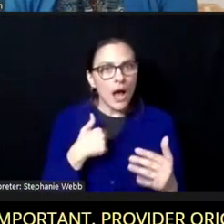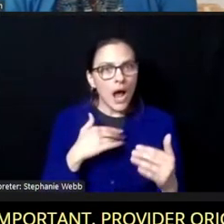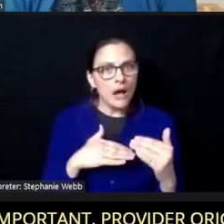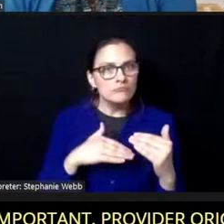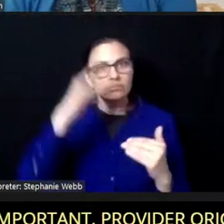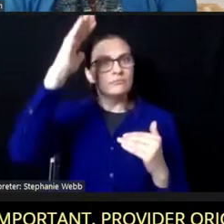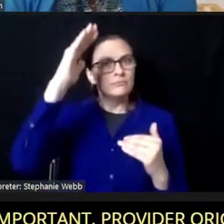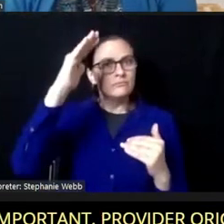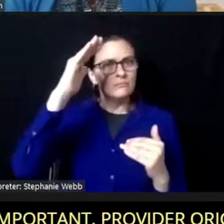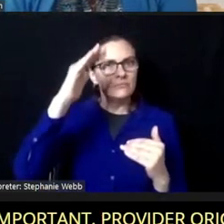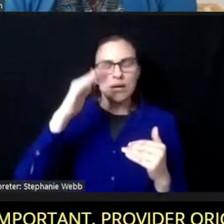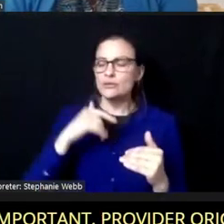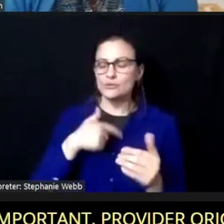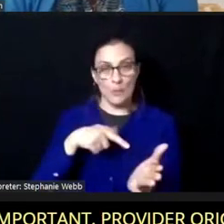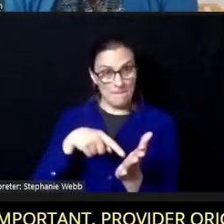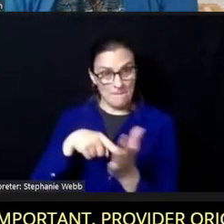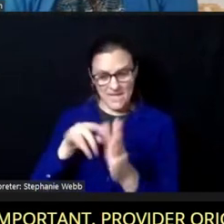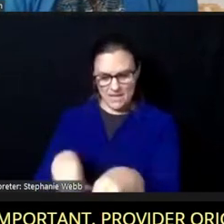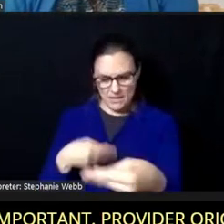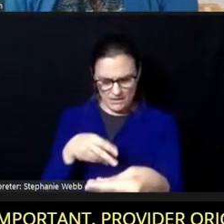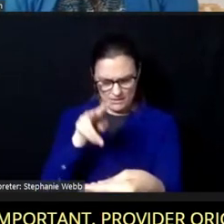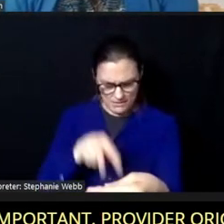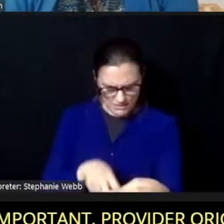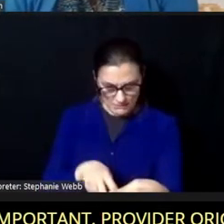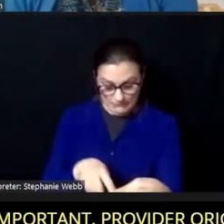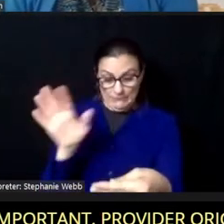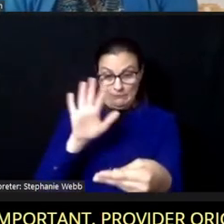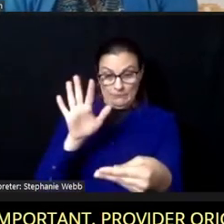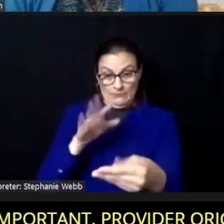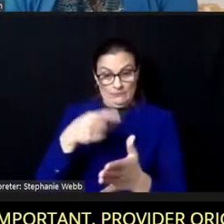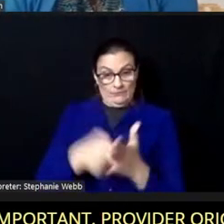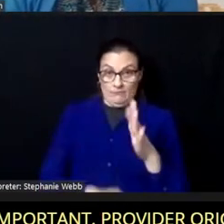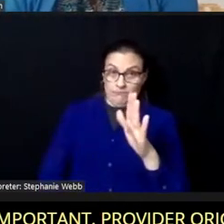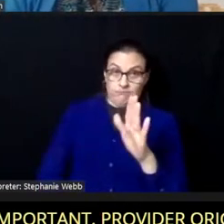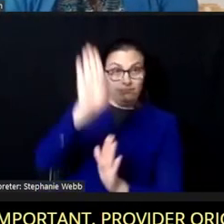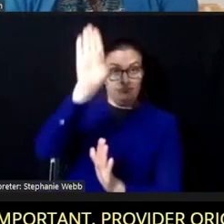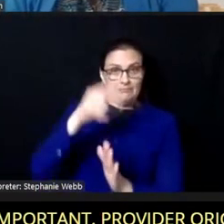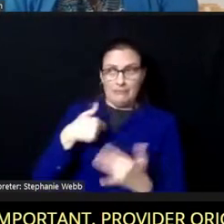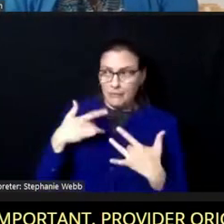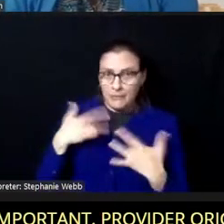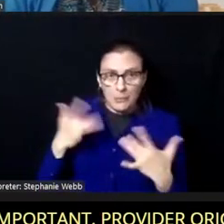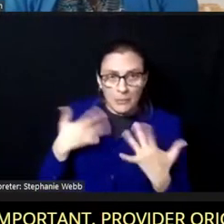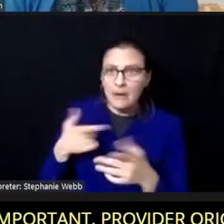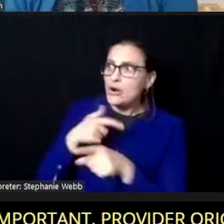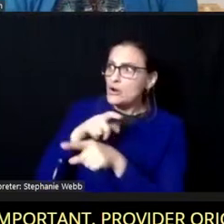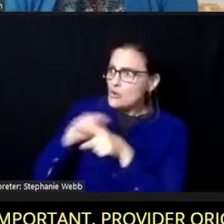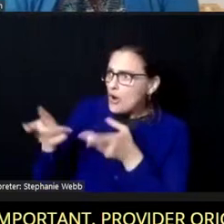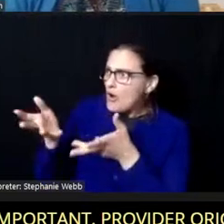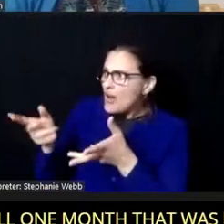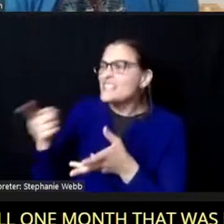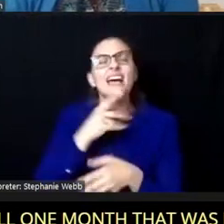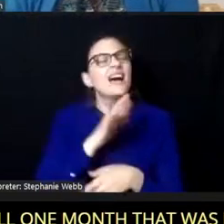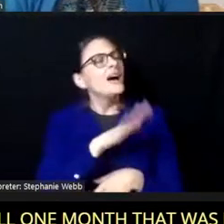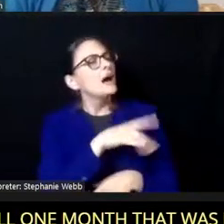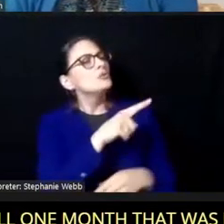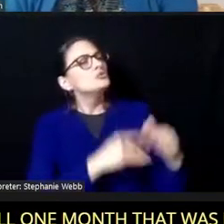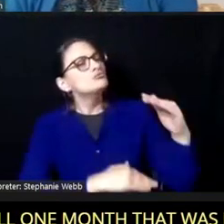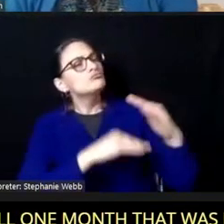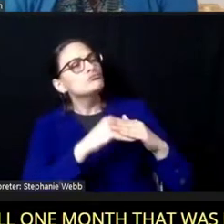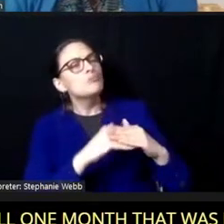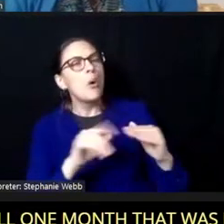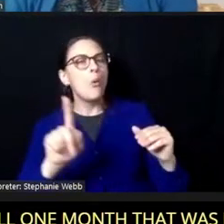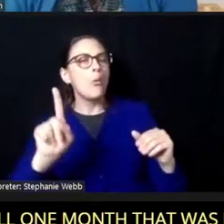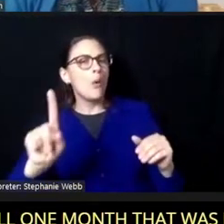1 terabyte data. So you have to pay for the extra. And I'm like, but that's not what you told me. So I like the fact that the label has